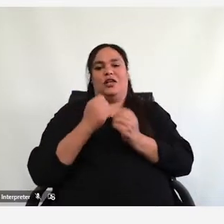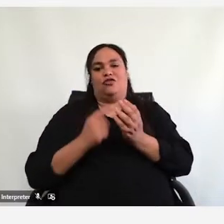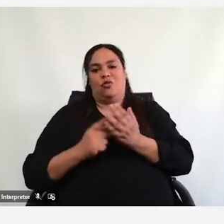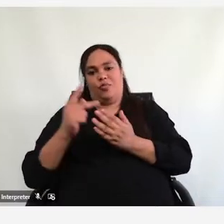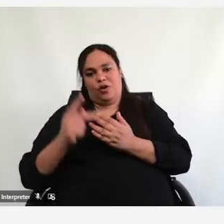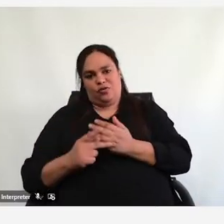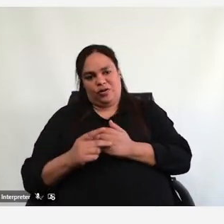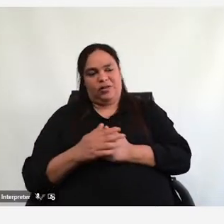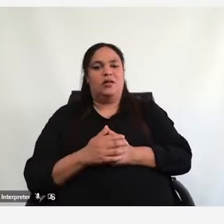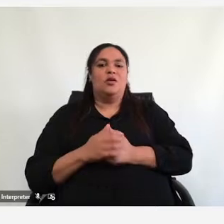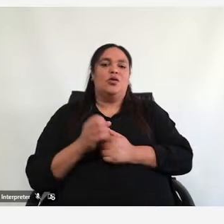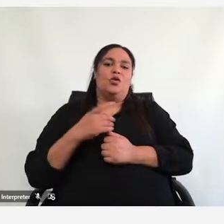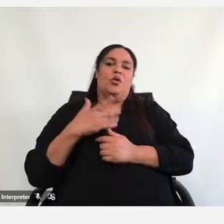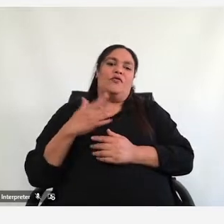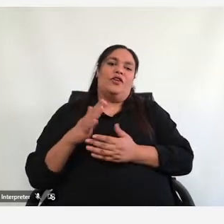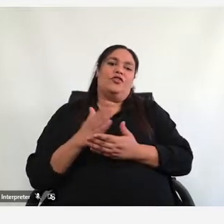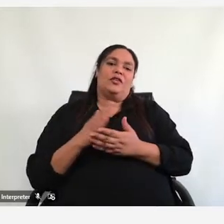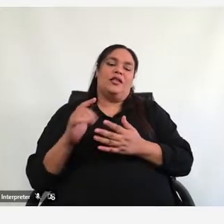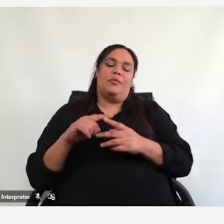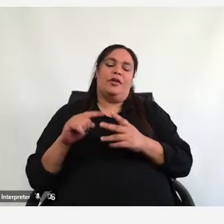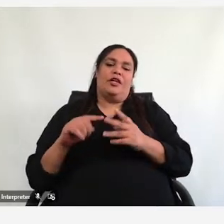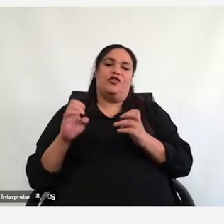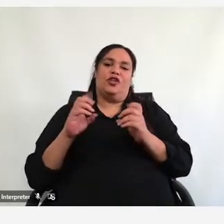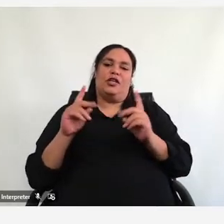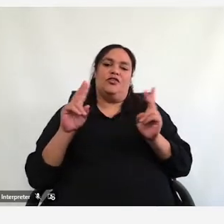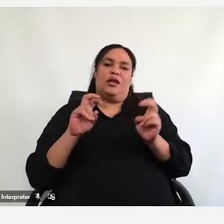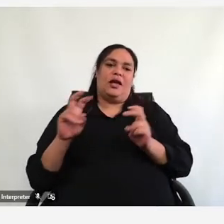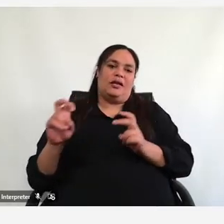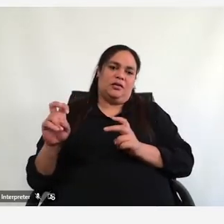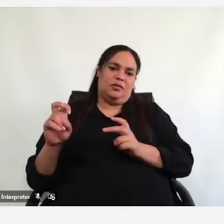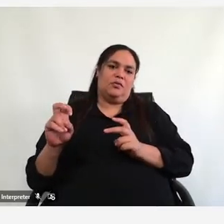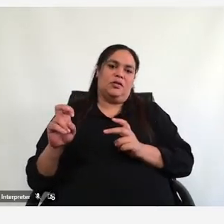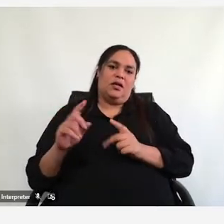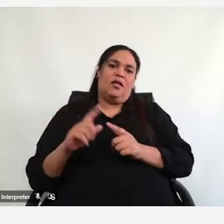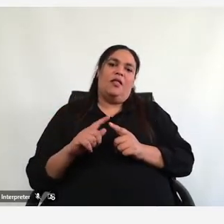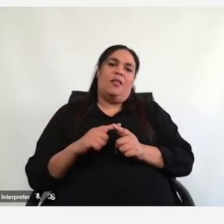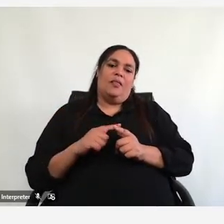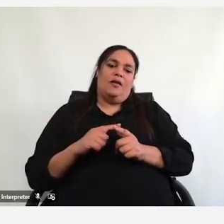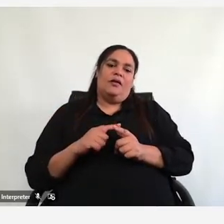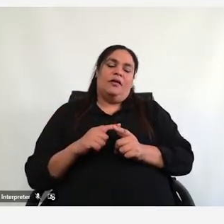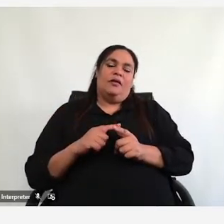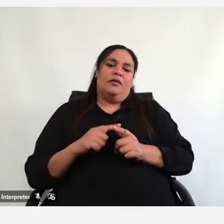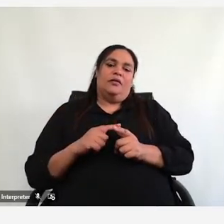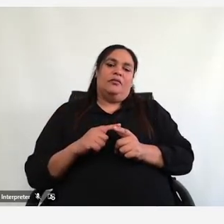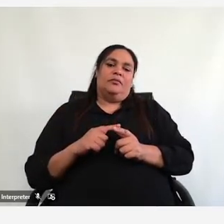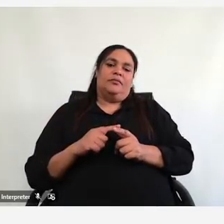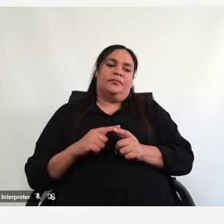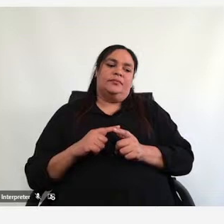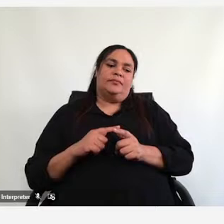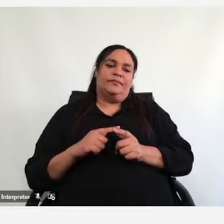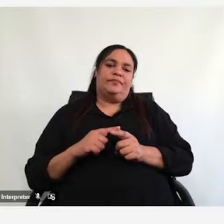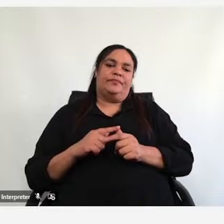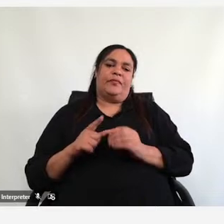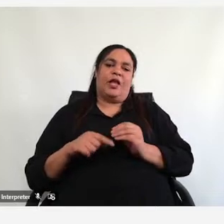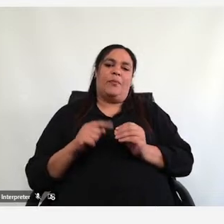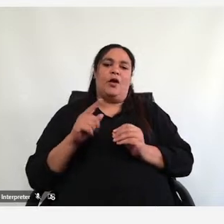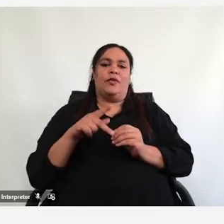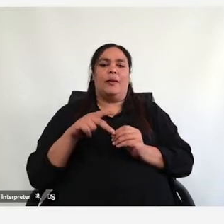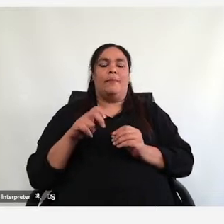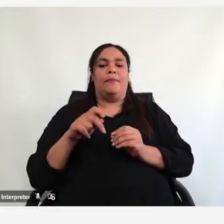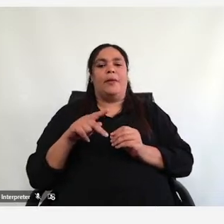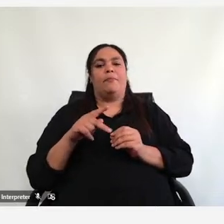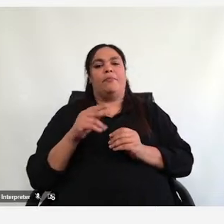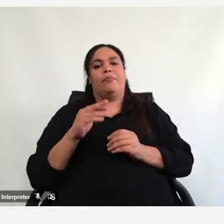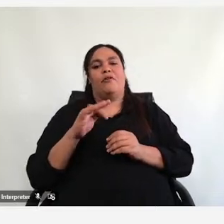terms of, we've dealt with some of the education items. Then in terms of the PEPFAR